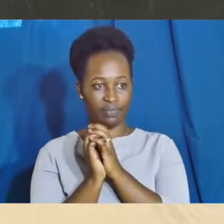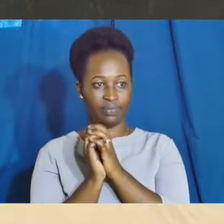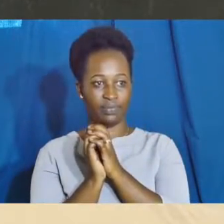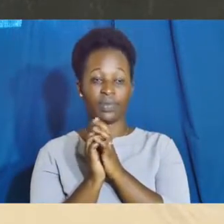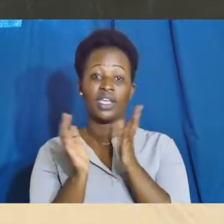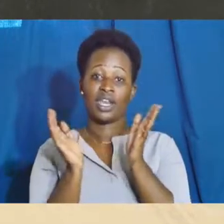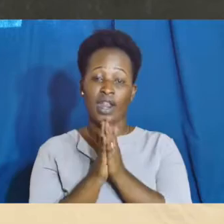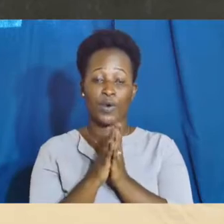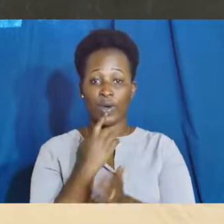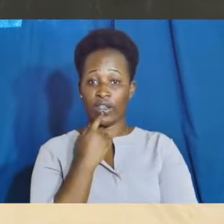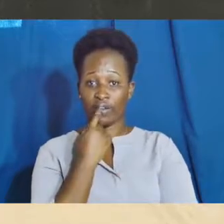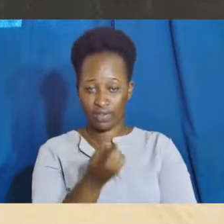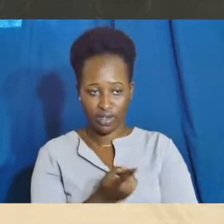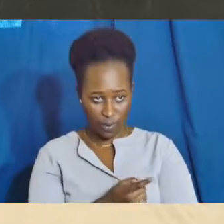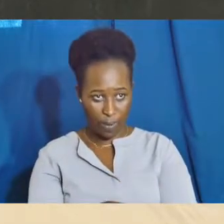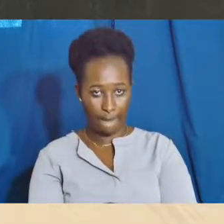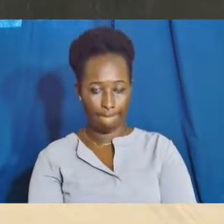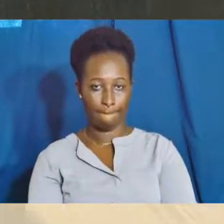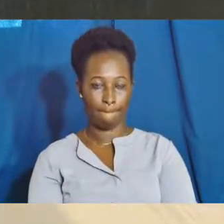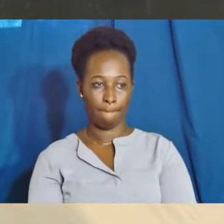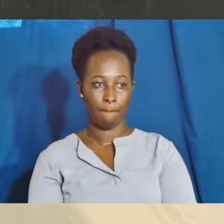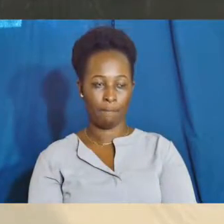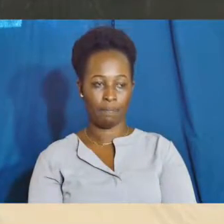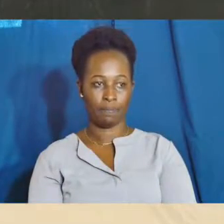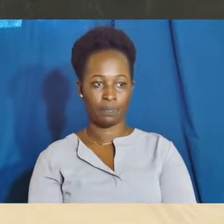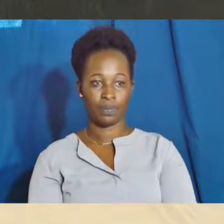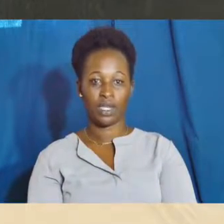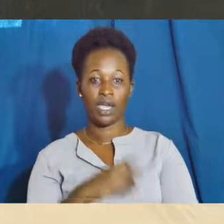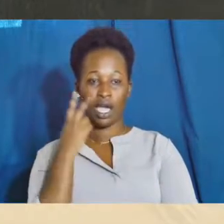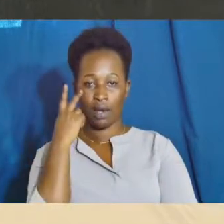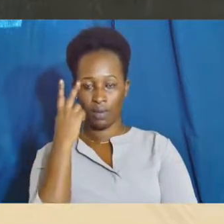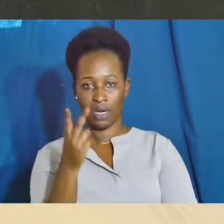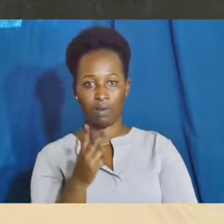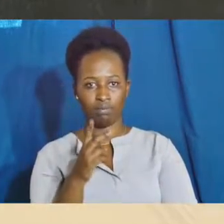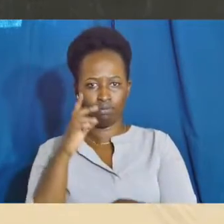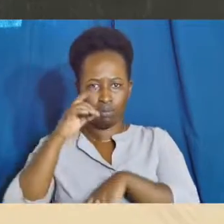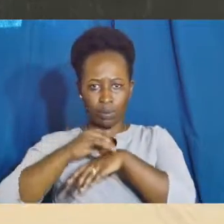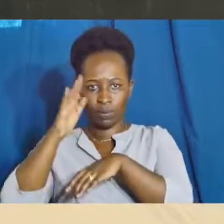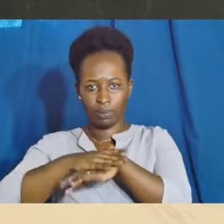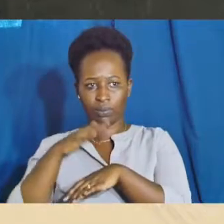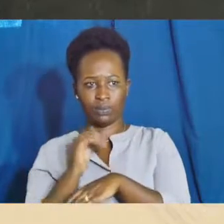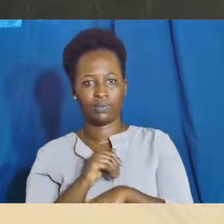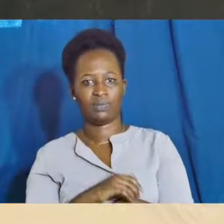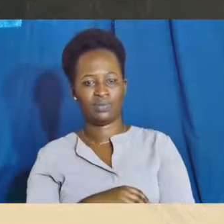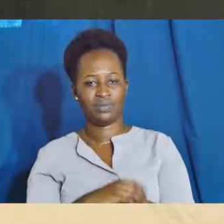and he also said that he sees insects